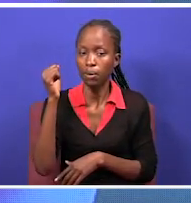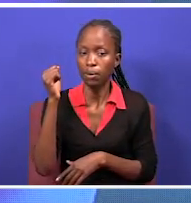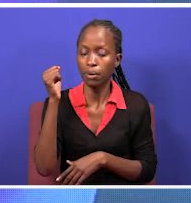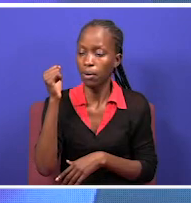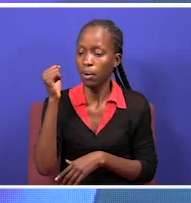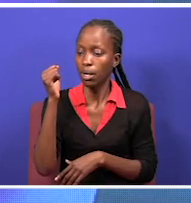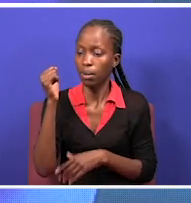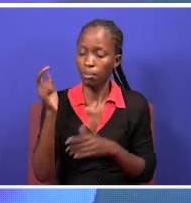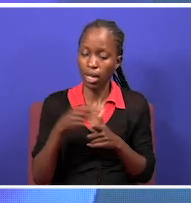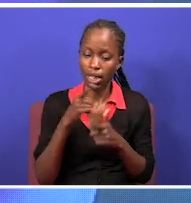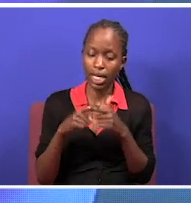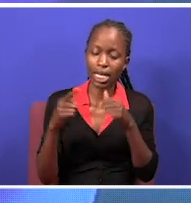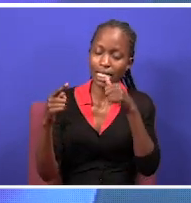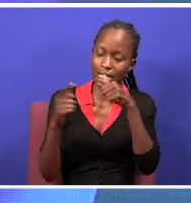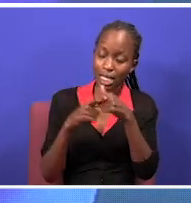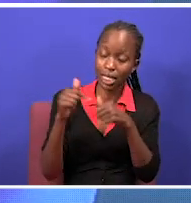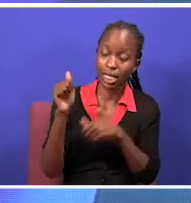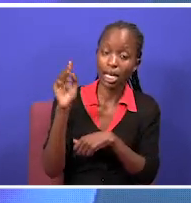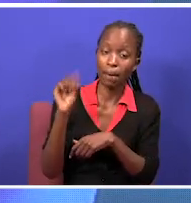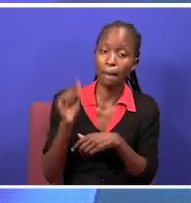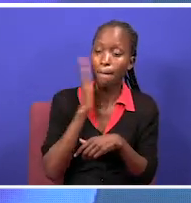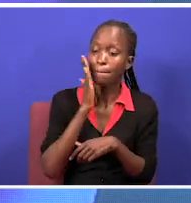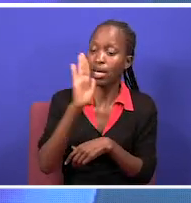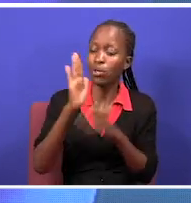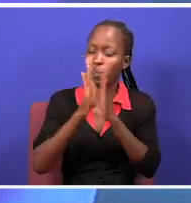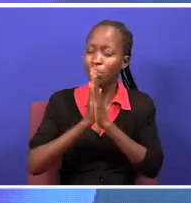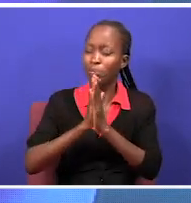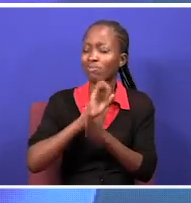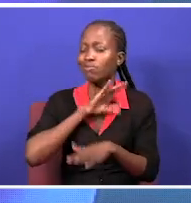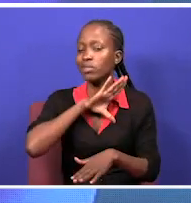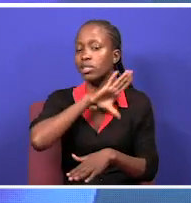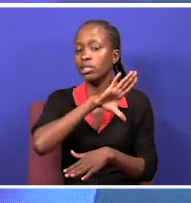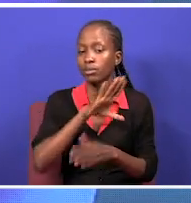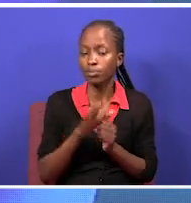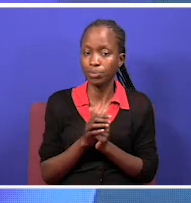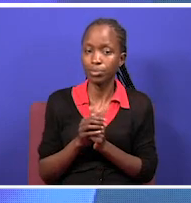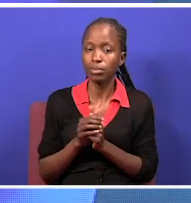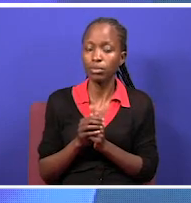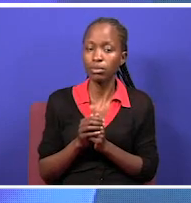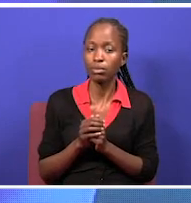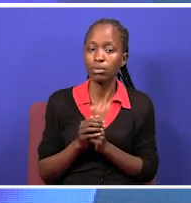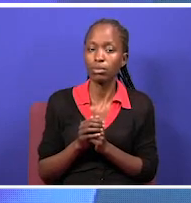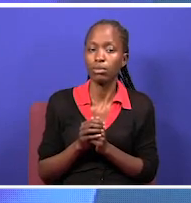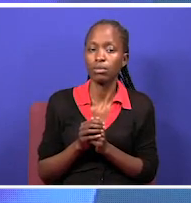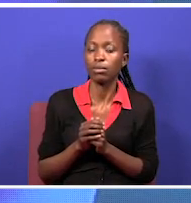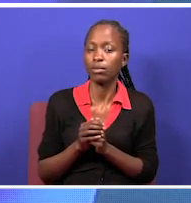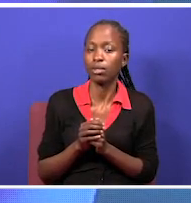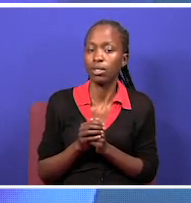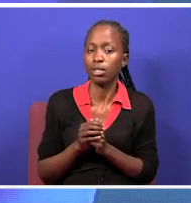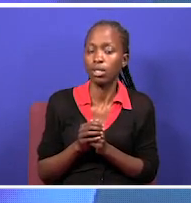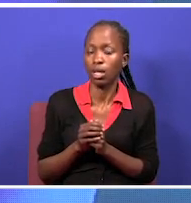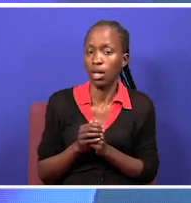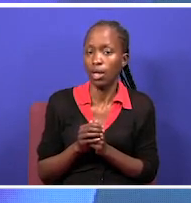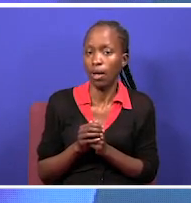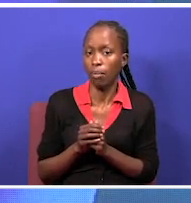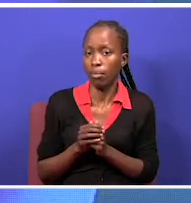the dot, their mom would be praying loudly. I guess in a village house, there is no ceiling, so you can hear what everybody is